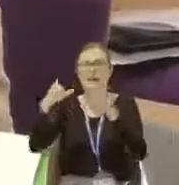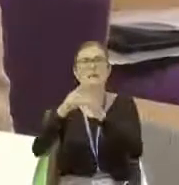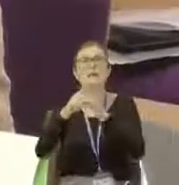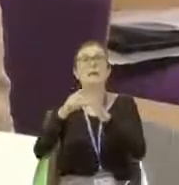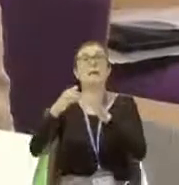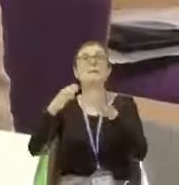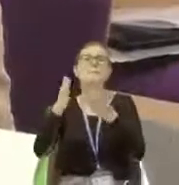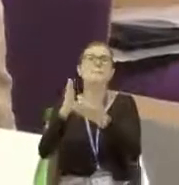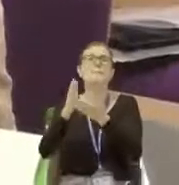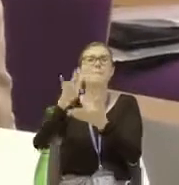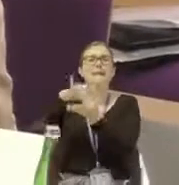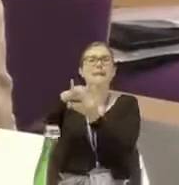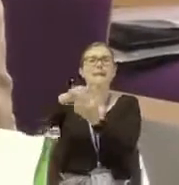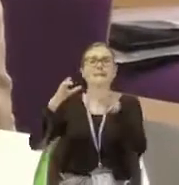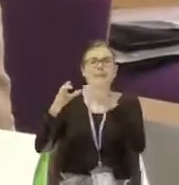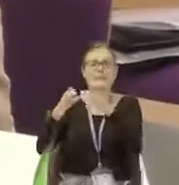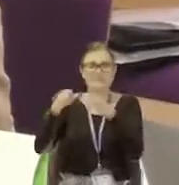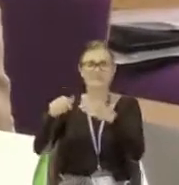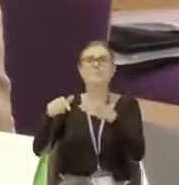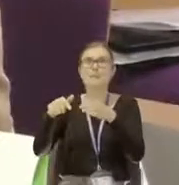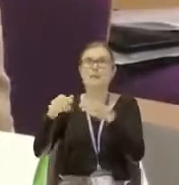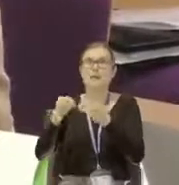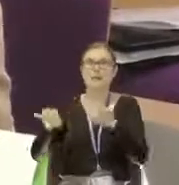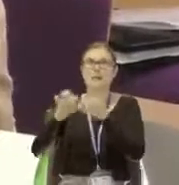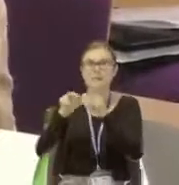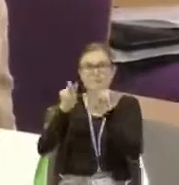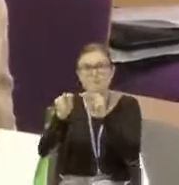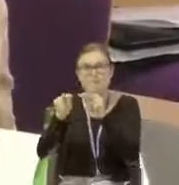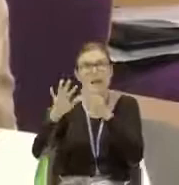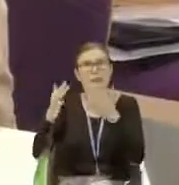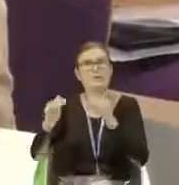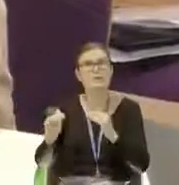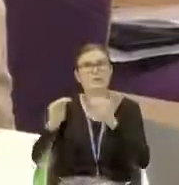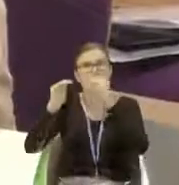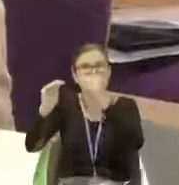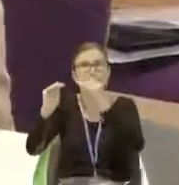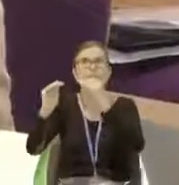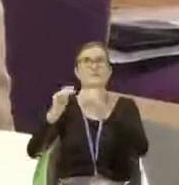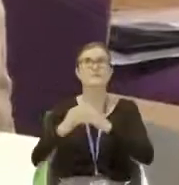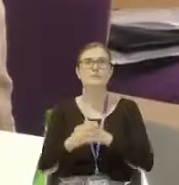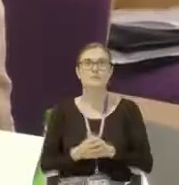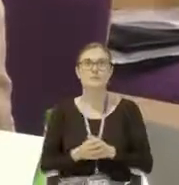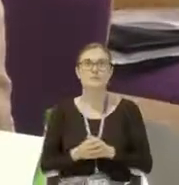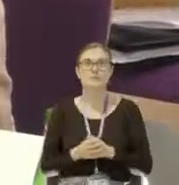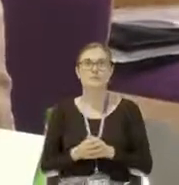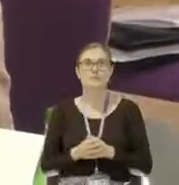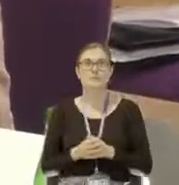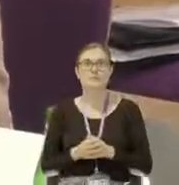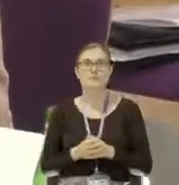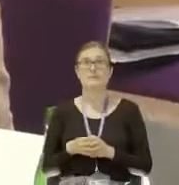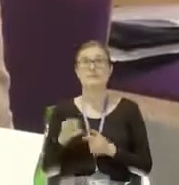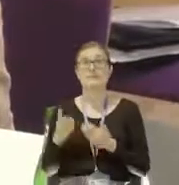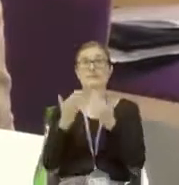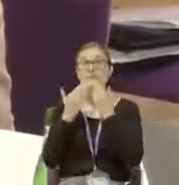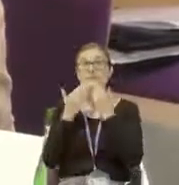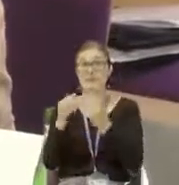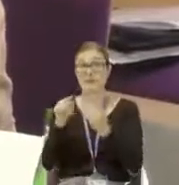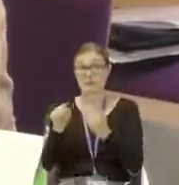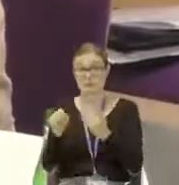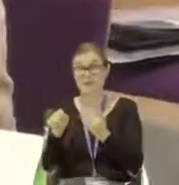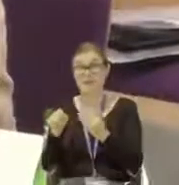economy so that we have a competitive advantage. I think better at the position